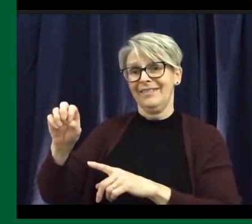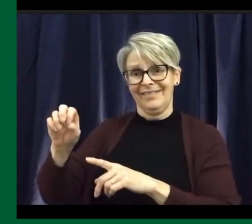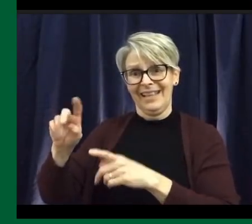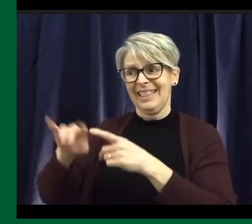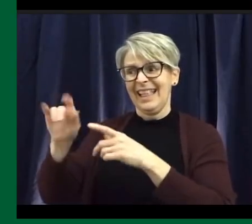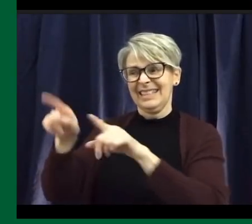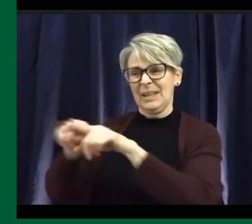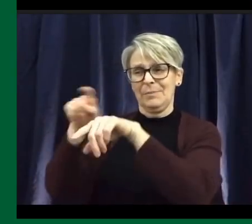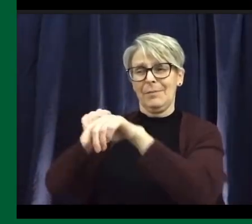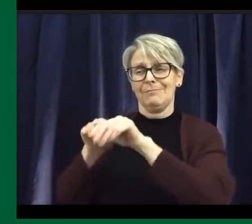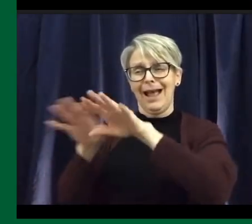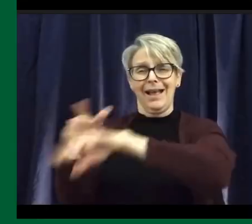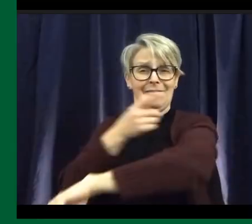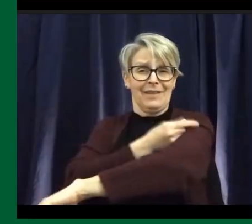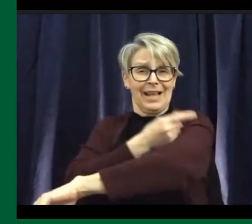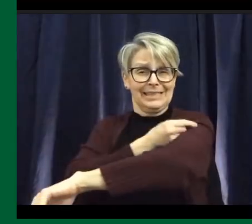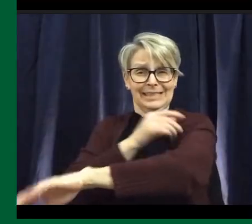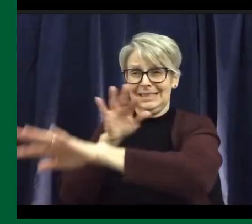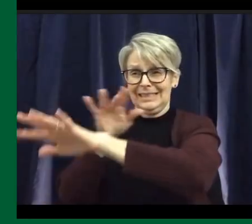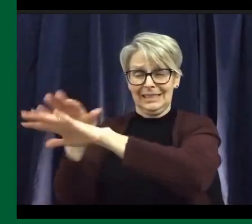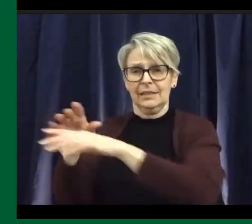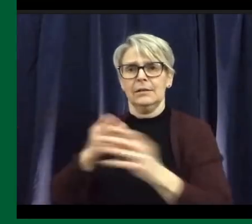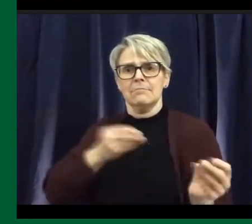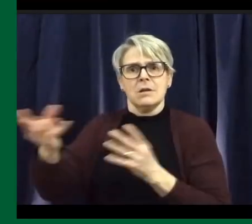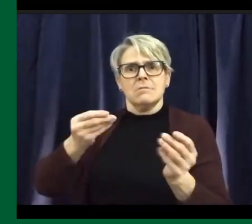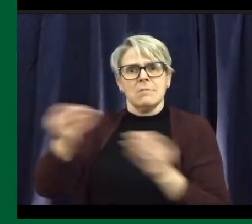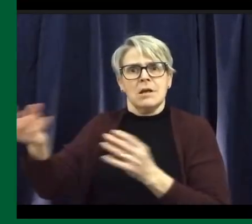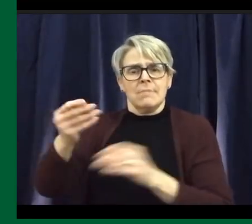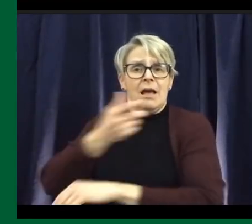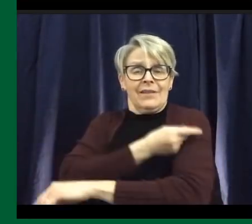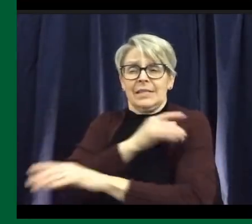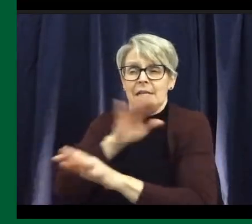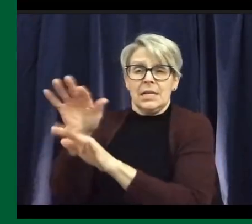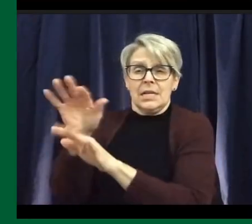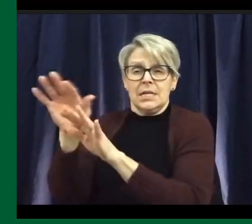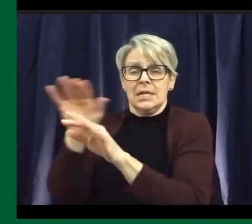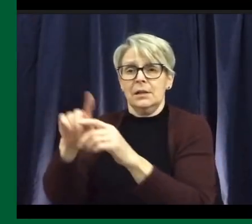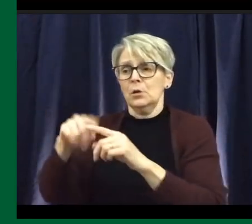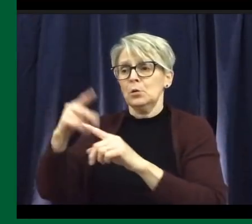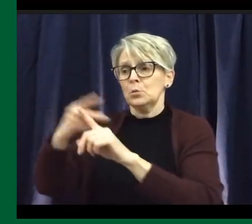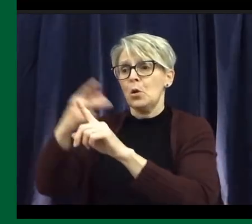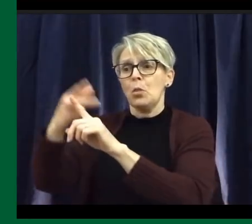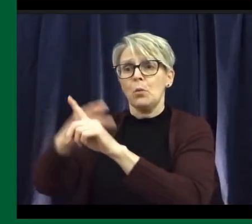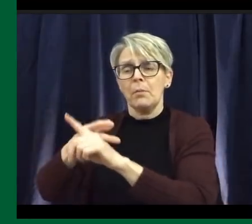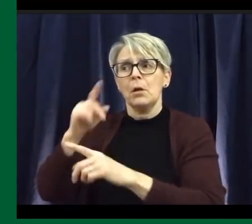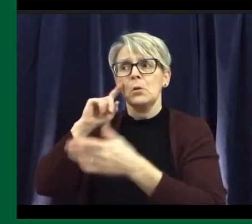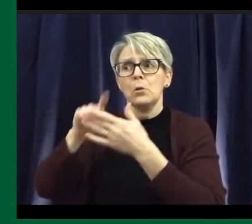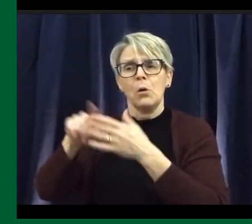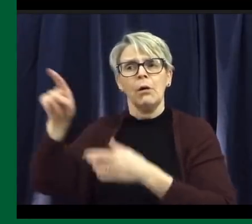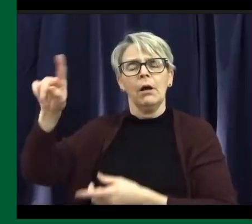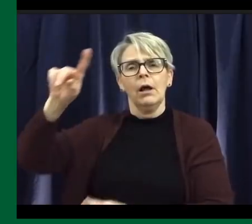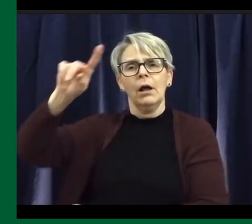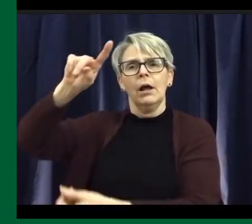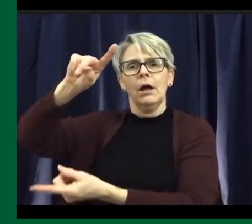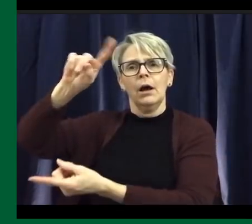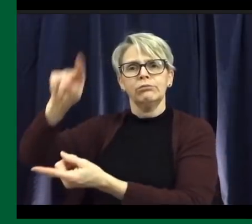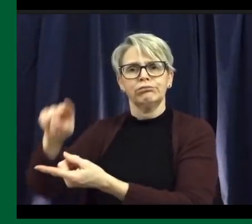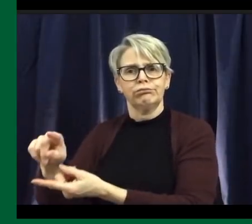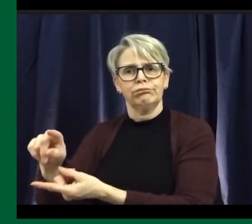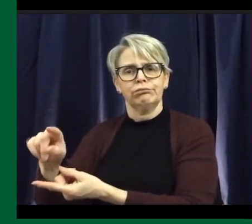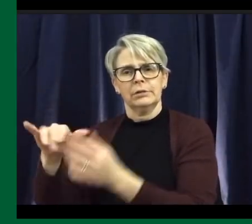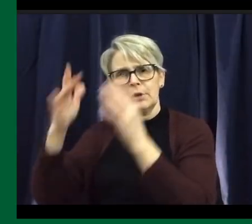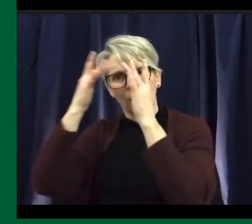program. Good, steady supply of vaccine, and in 2 to 3 months they have shown a dramatic decrease in hospitalization, deaths, and